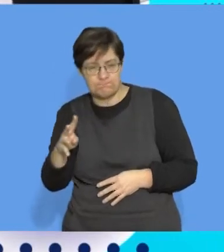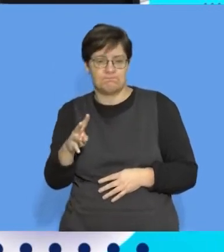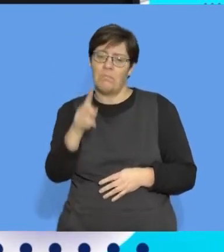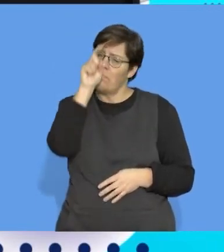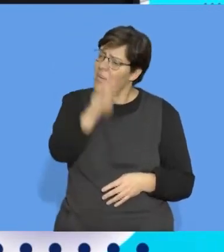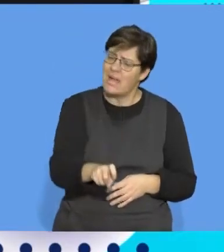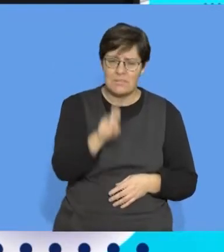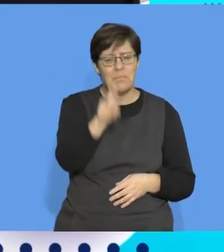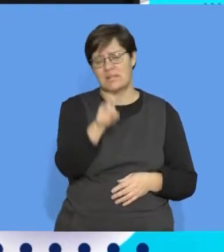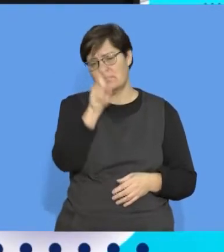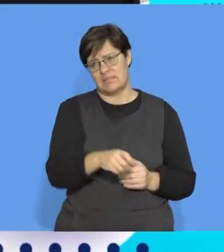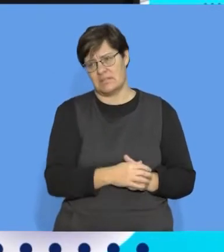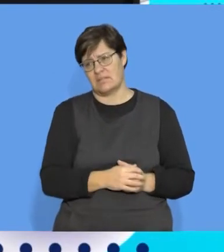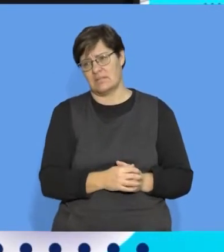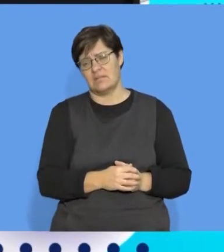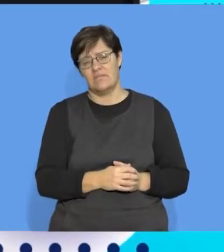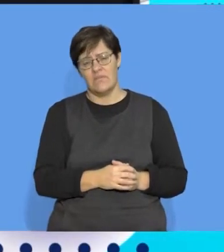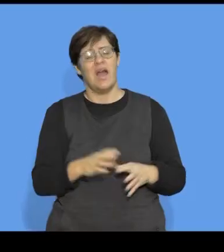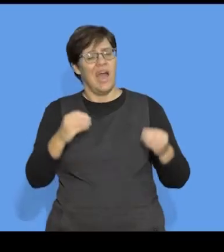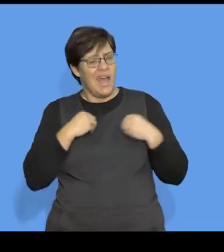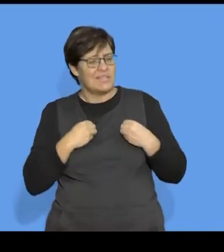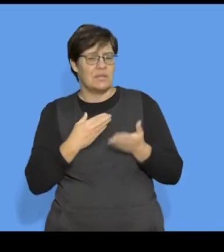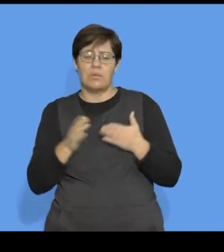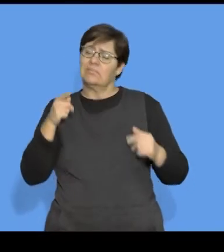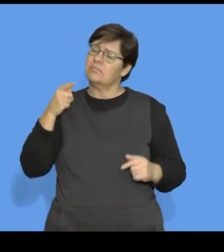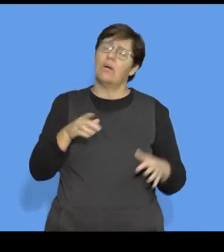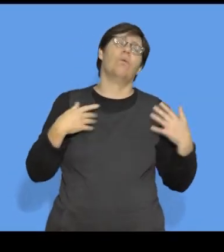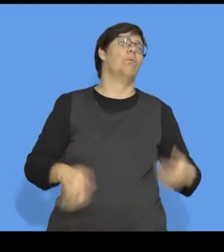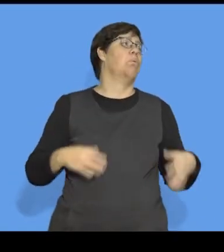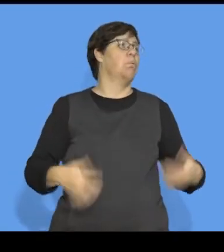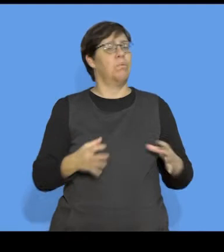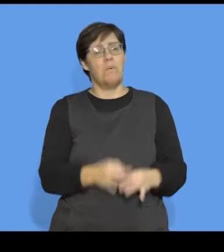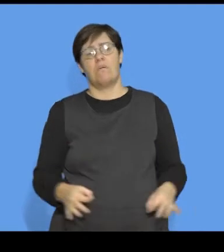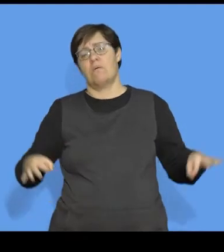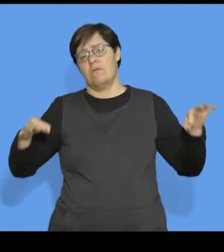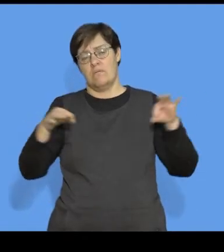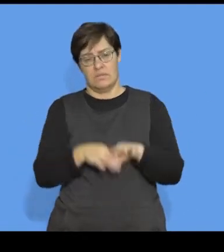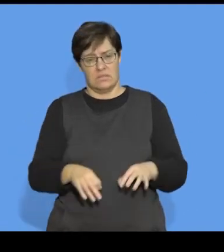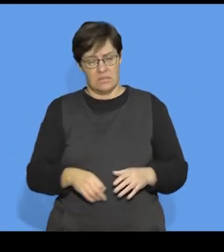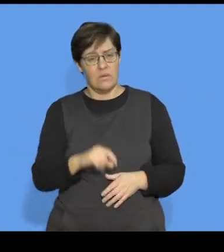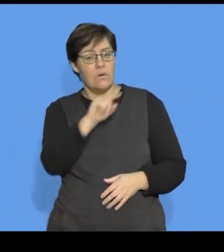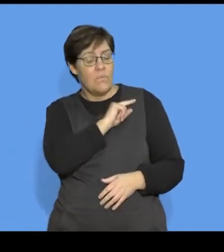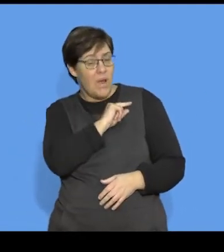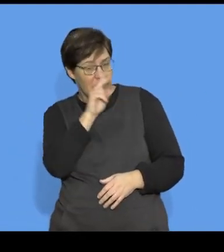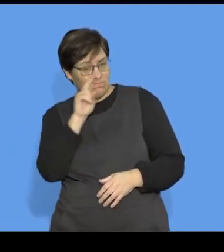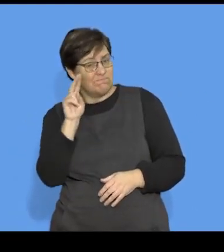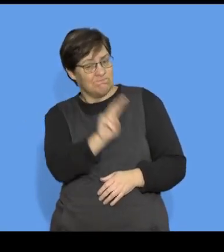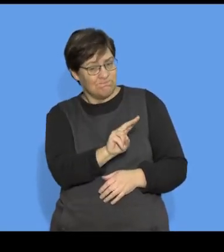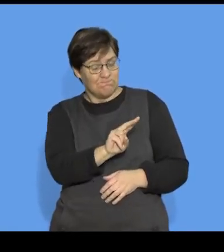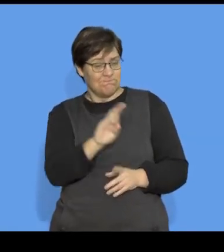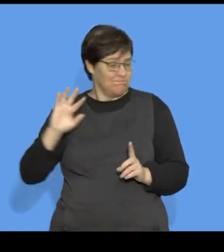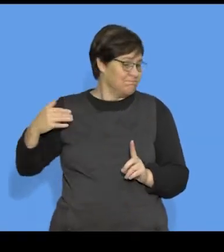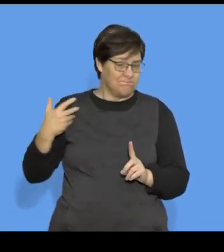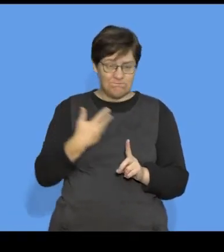the table. This table for asset disposal is of extreme importance. As you will see, and as you have